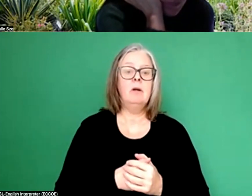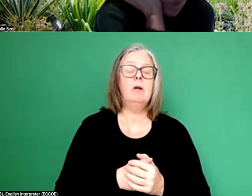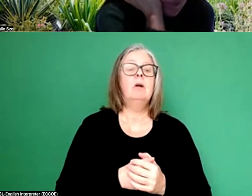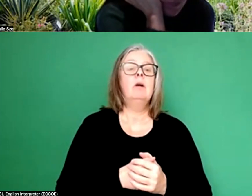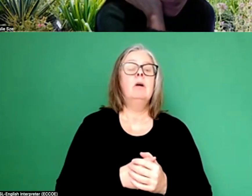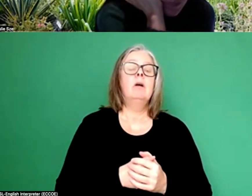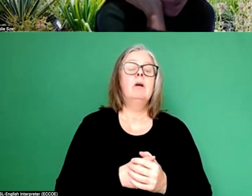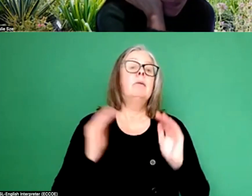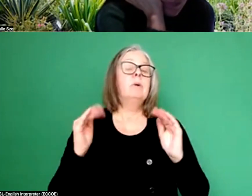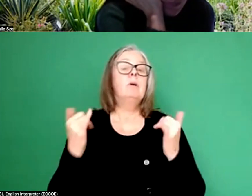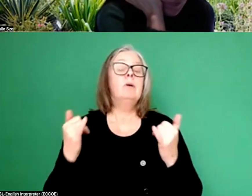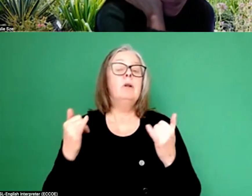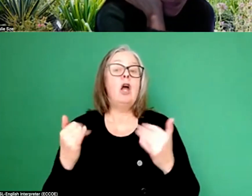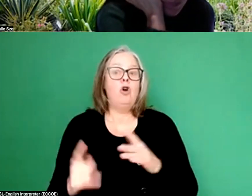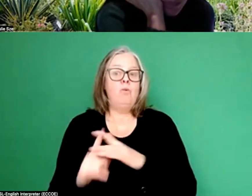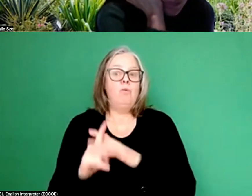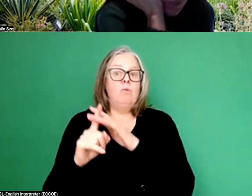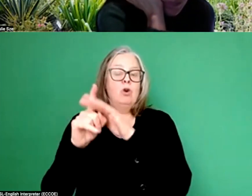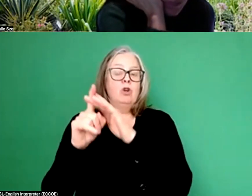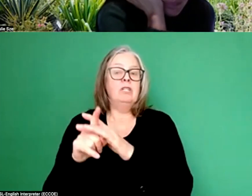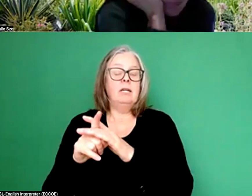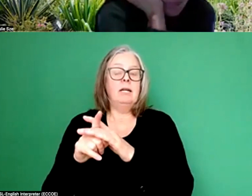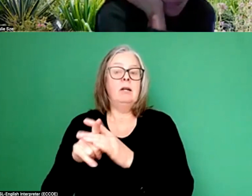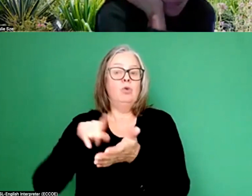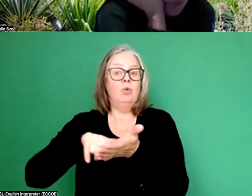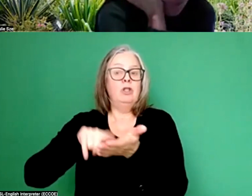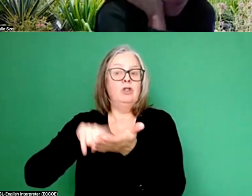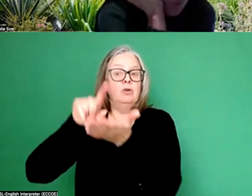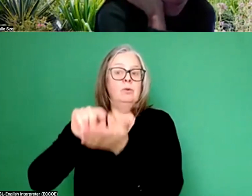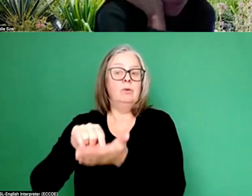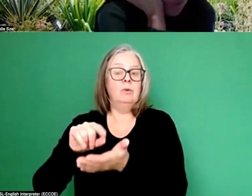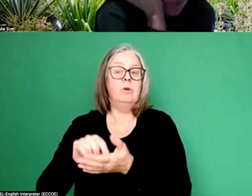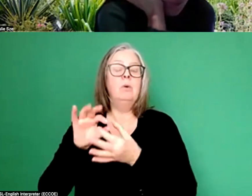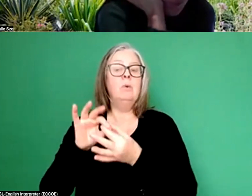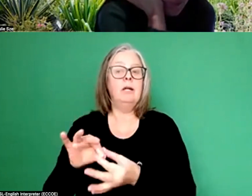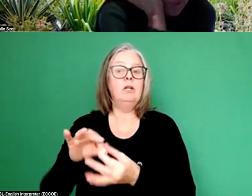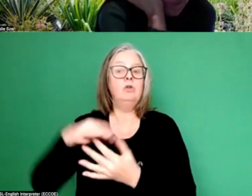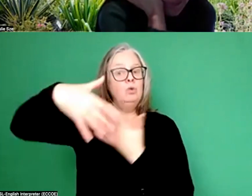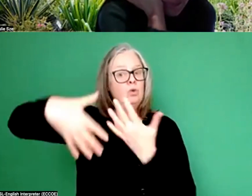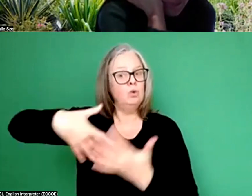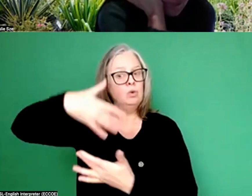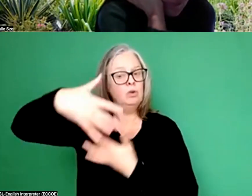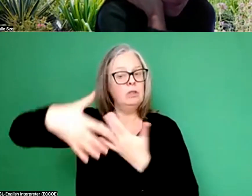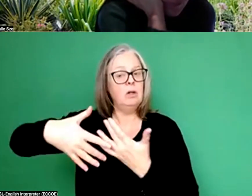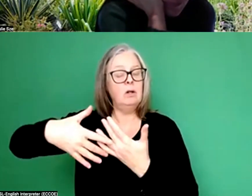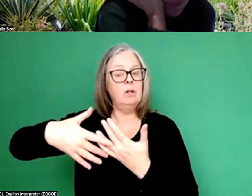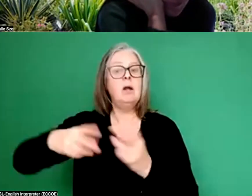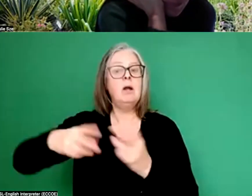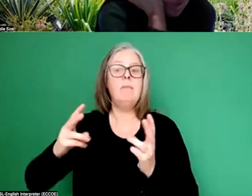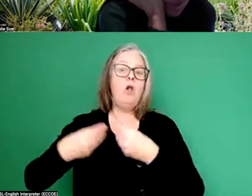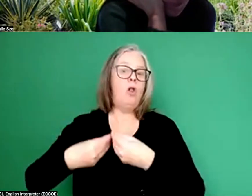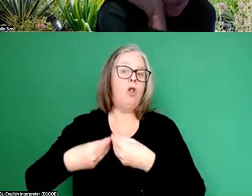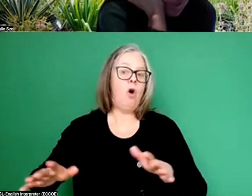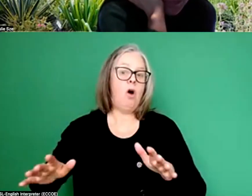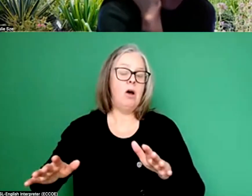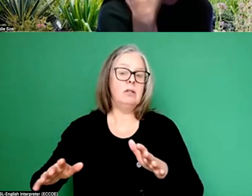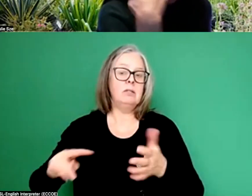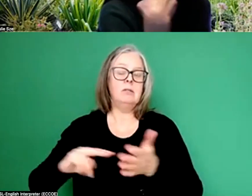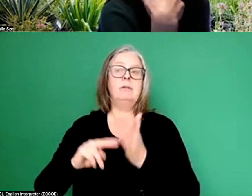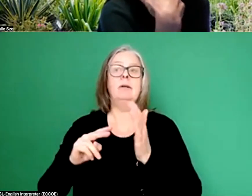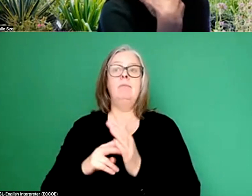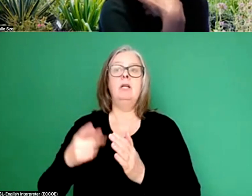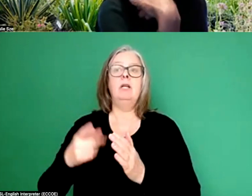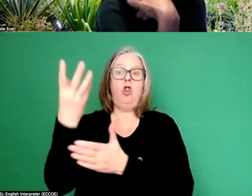sociology anyway of a sociology of loss that actually sort of requires us to grapple with or